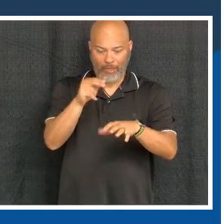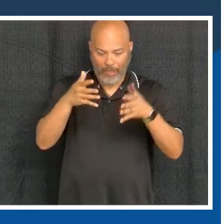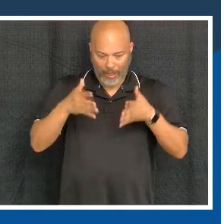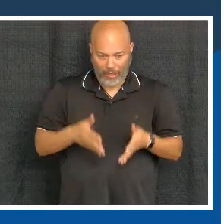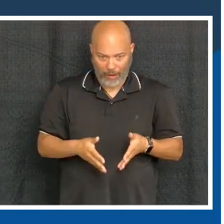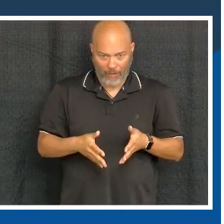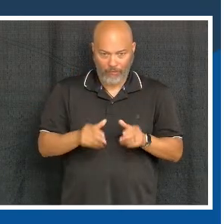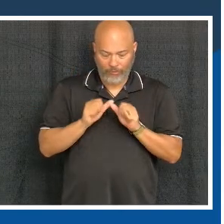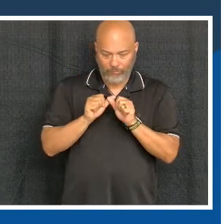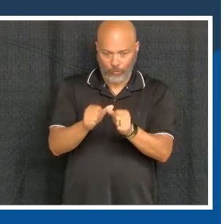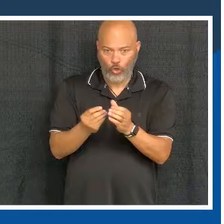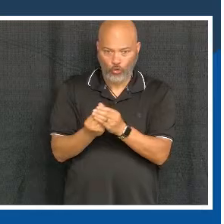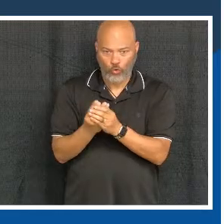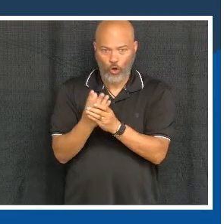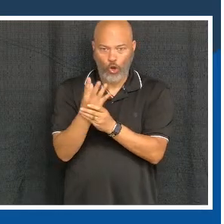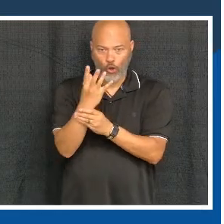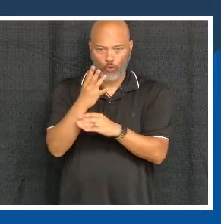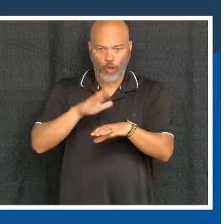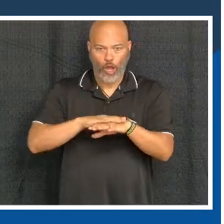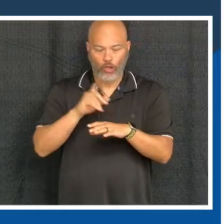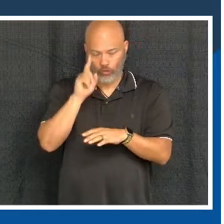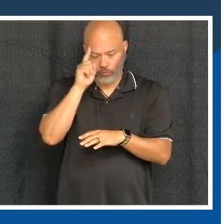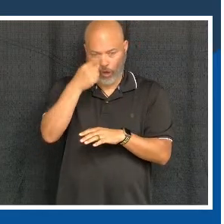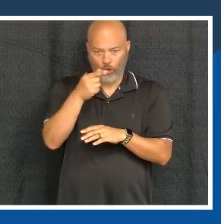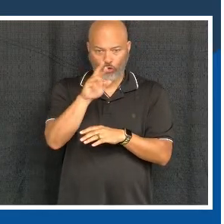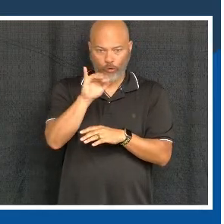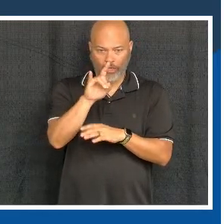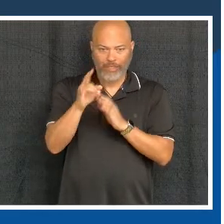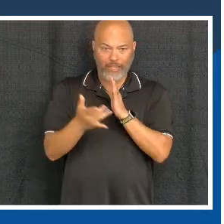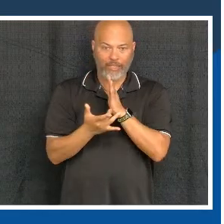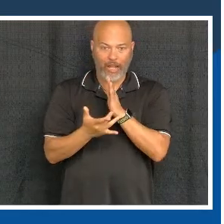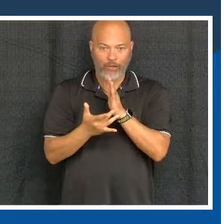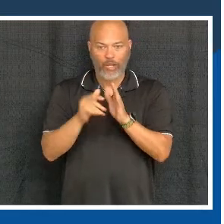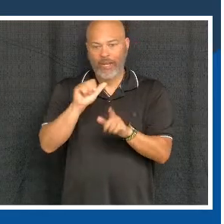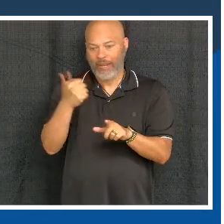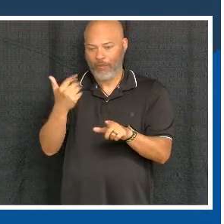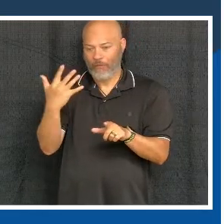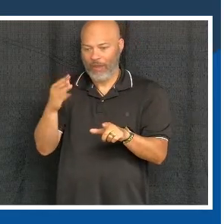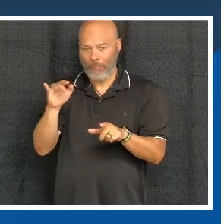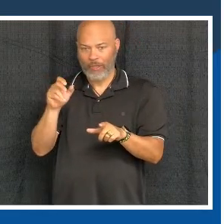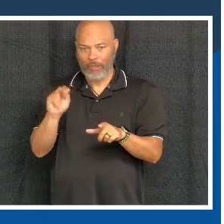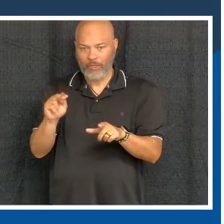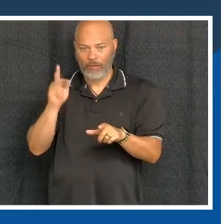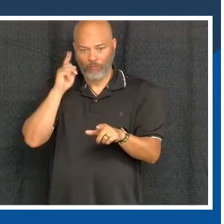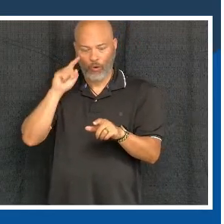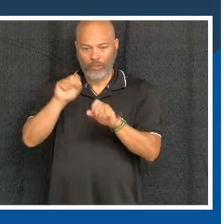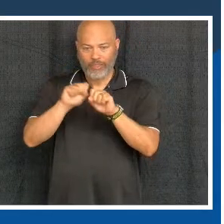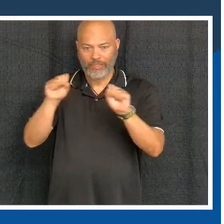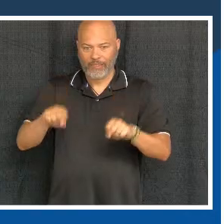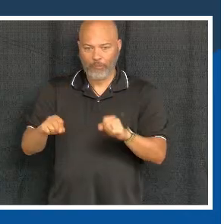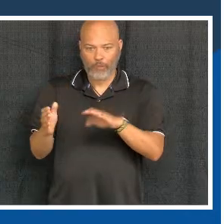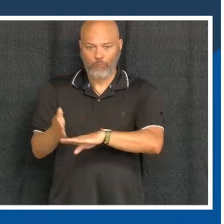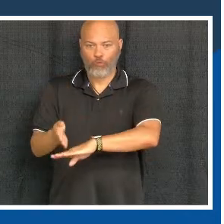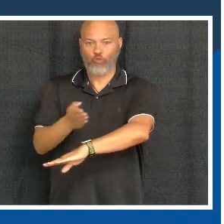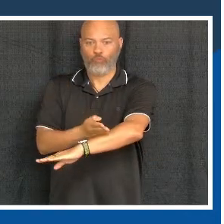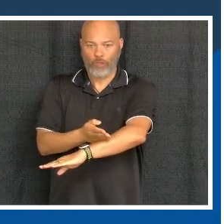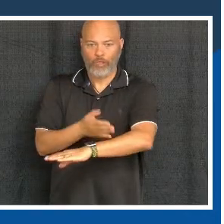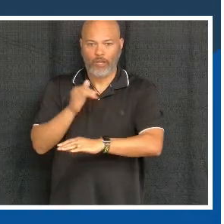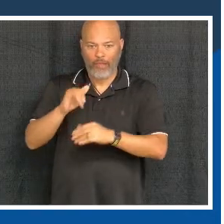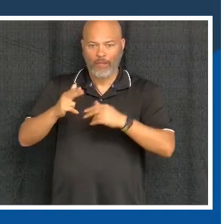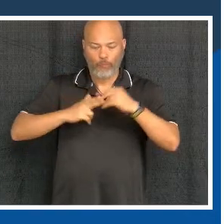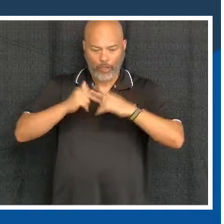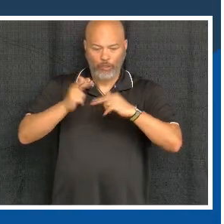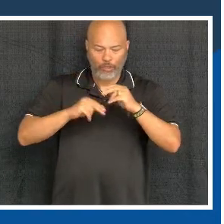to continue growth on our smart grid technologies, and another $5 million for system improvements. And that's building out the